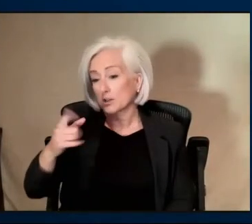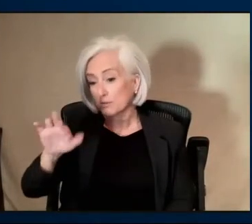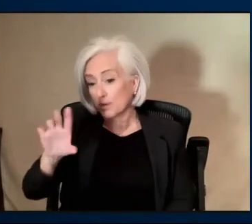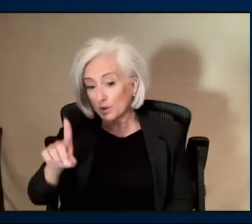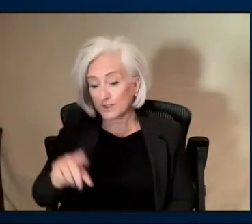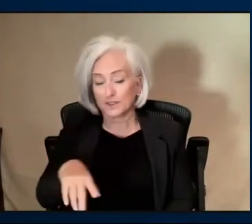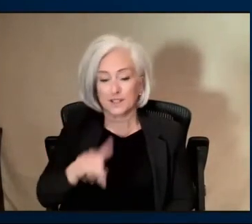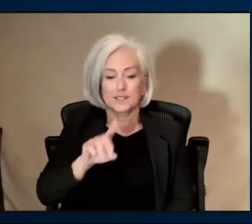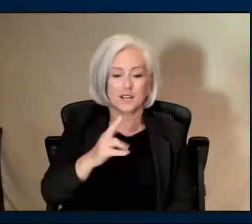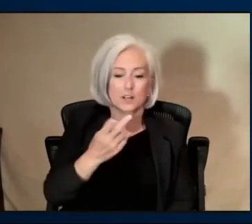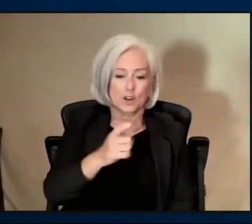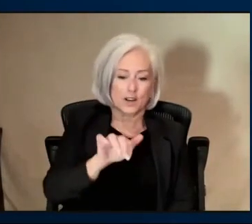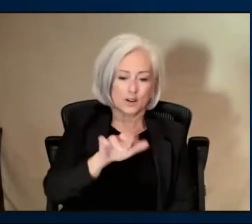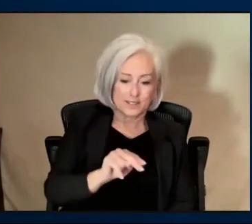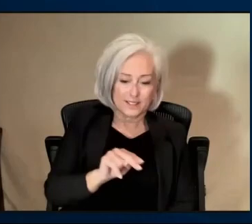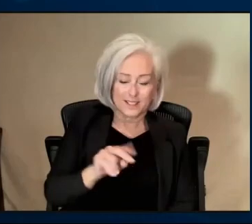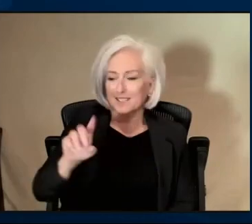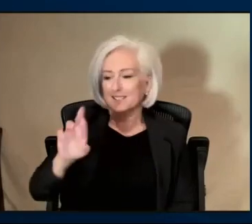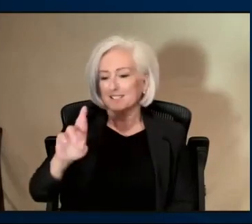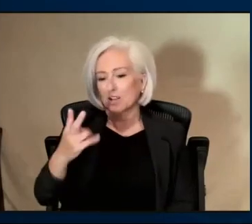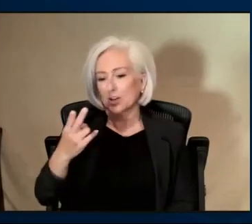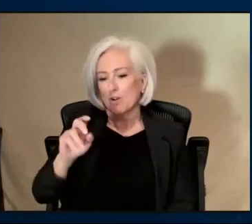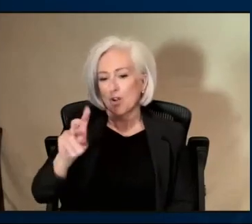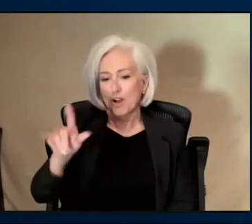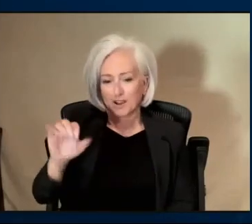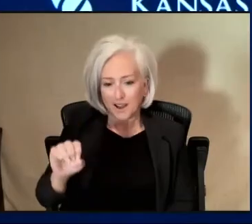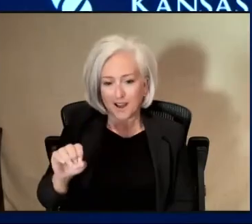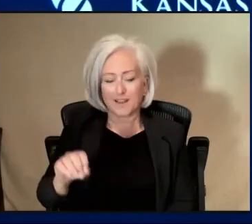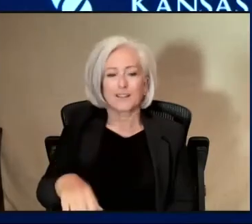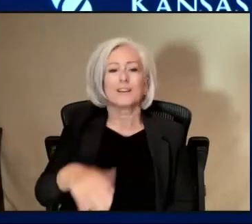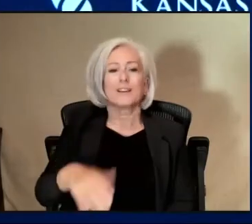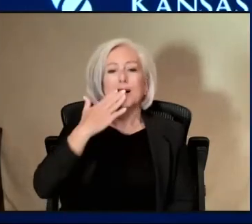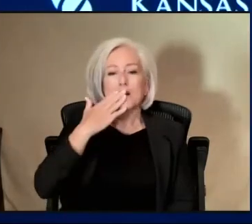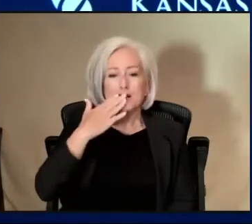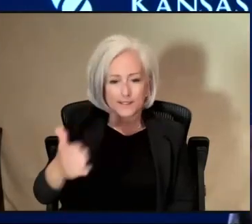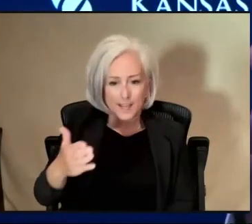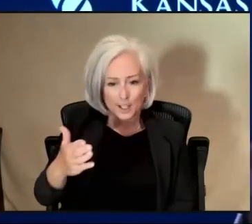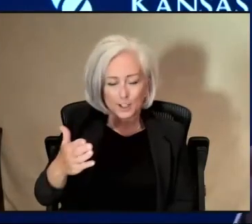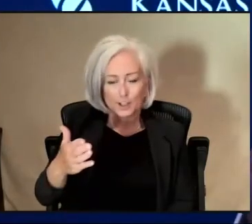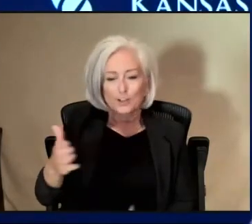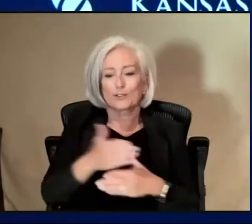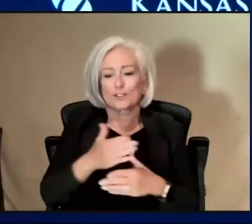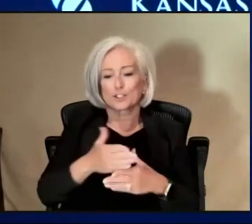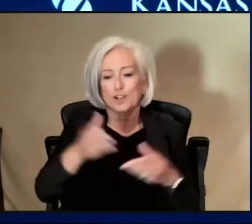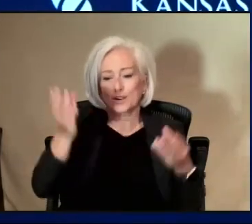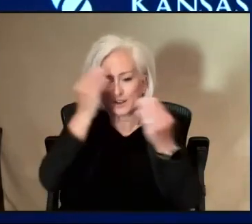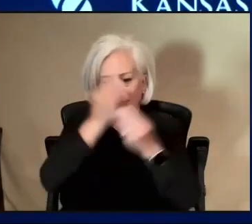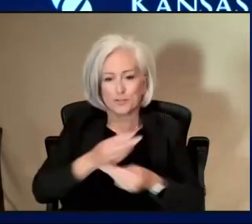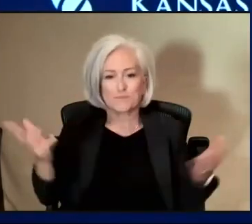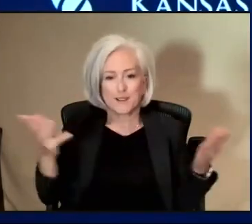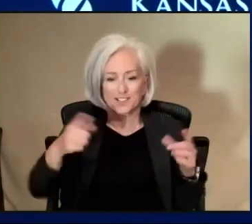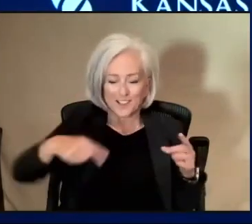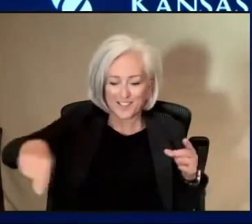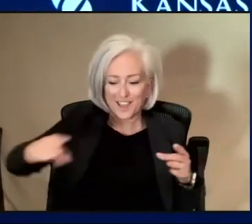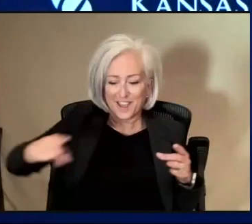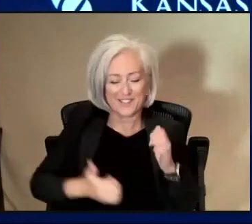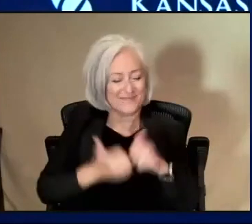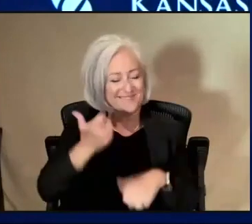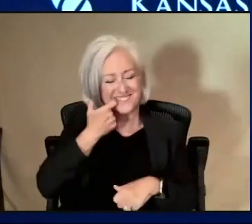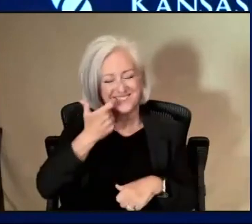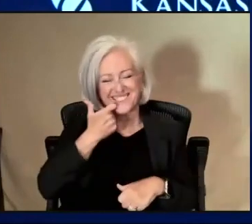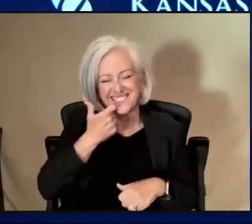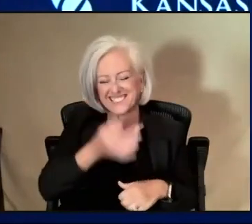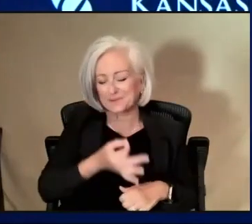Dr. Hawkeye, really sharing this information with you. And they're the latest source. Dr. Hawkeye